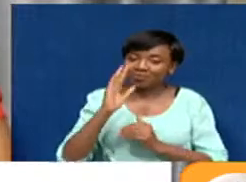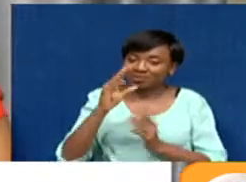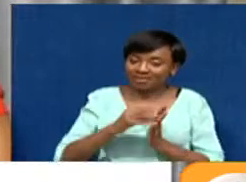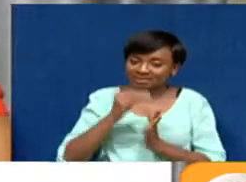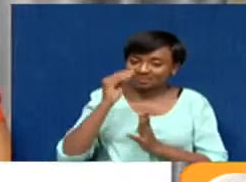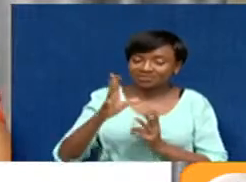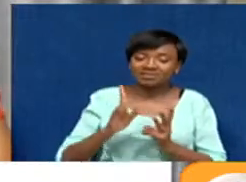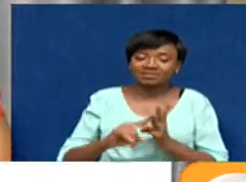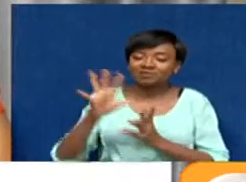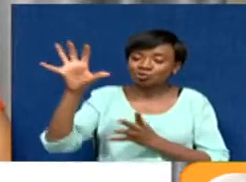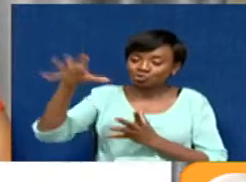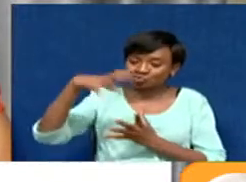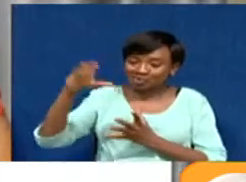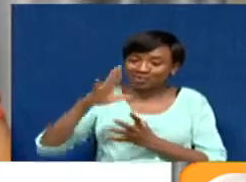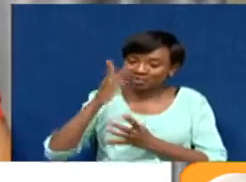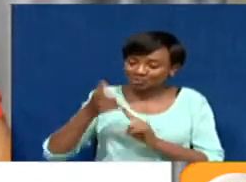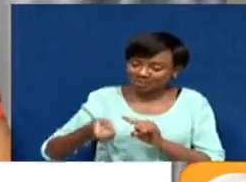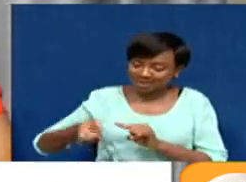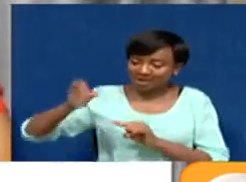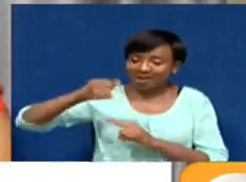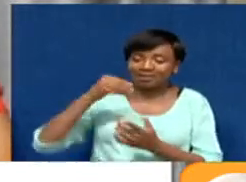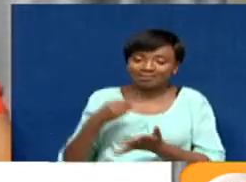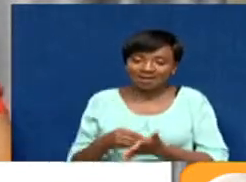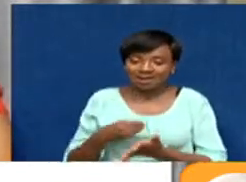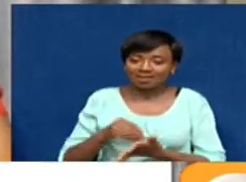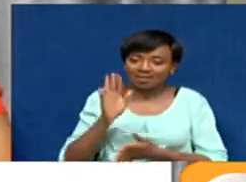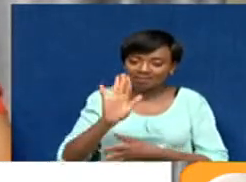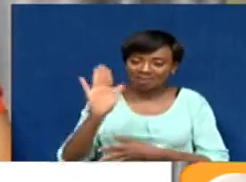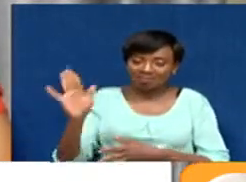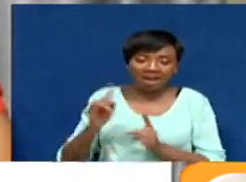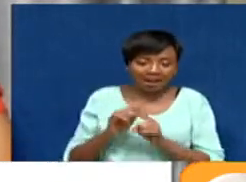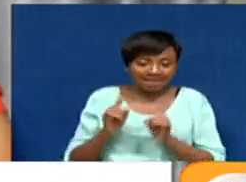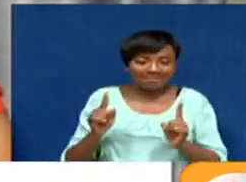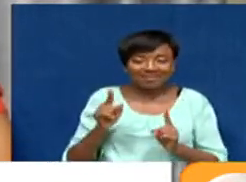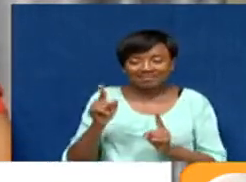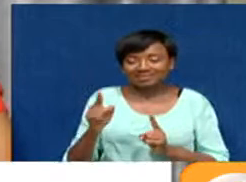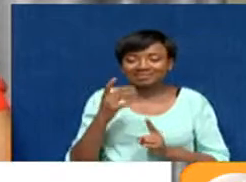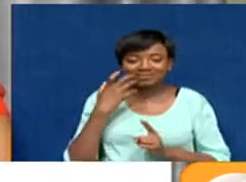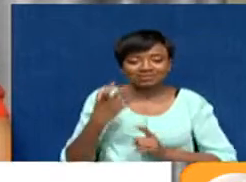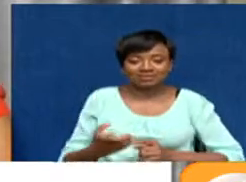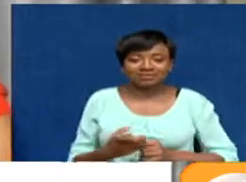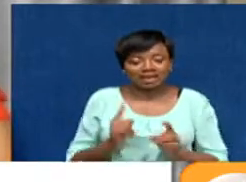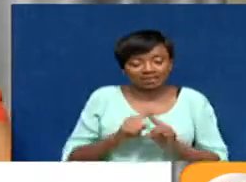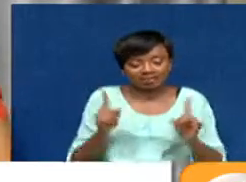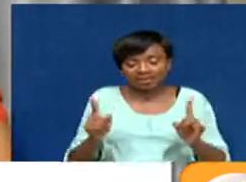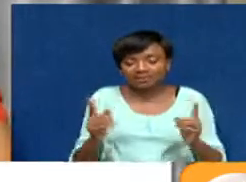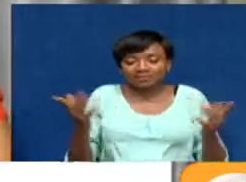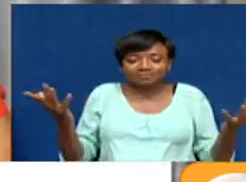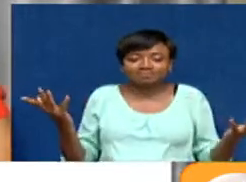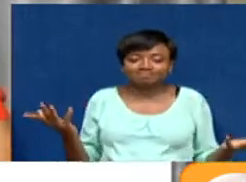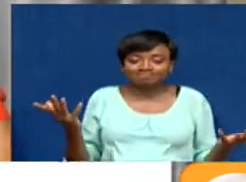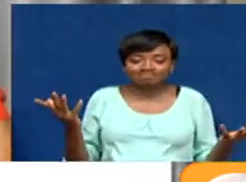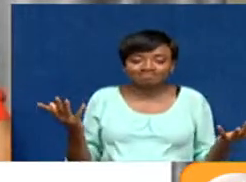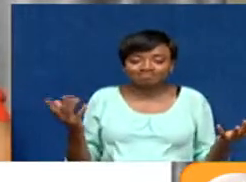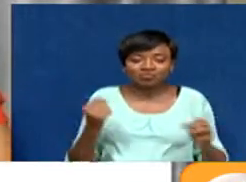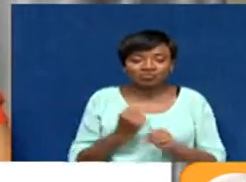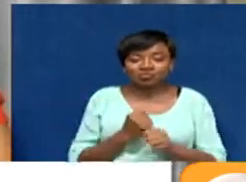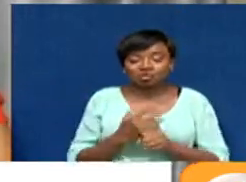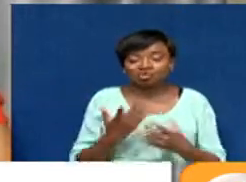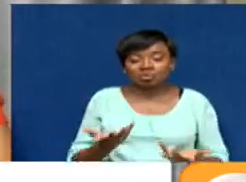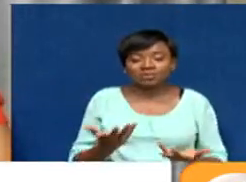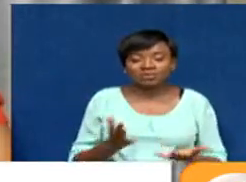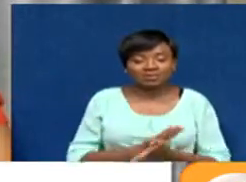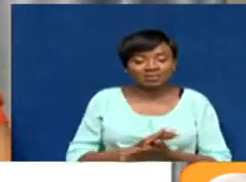supermarkets definitely will have to hike the prices of their commodities. But it's quite unfortunate, but we have nothing. We are helpless as